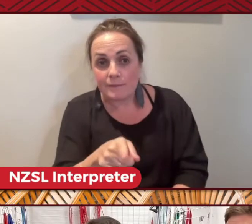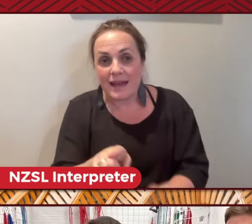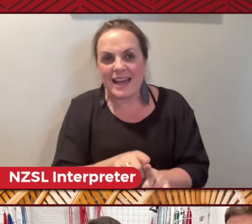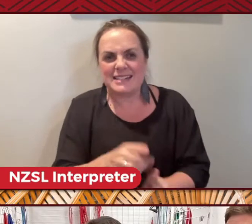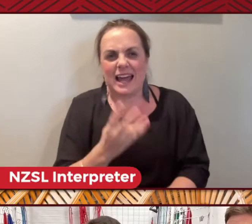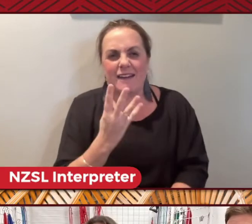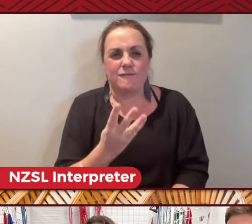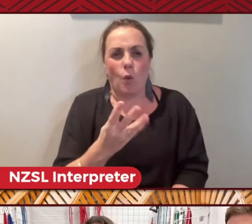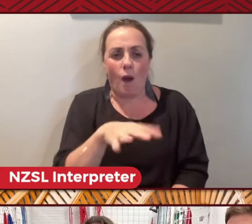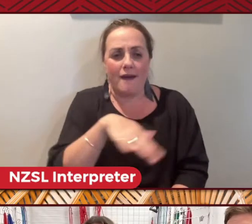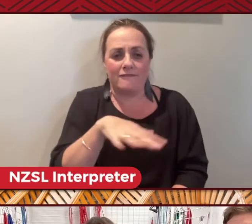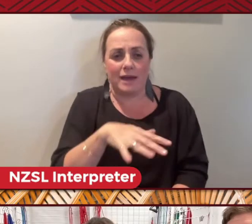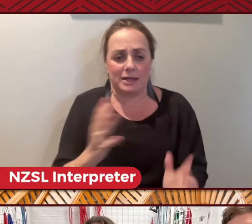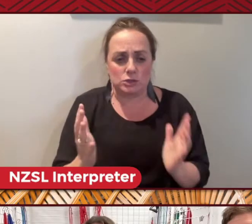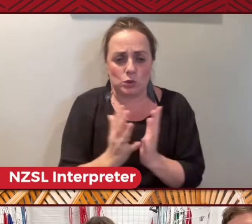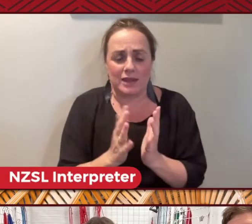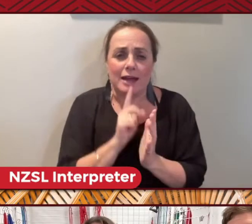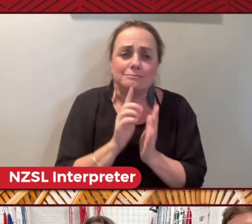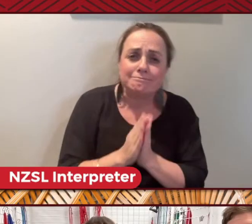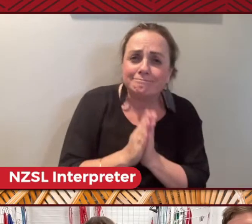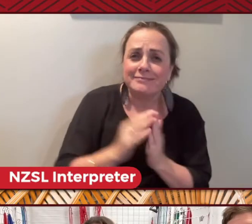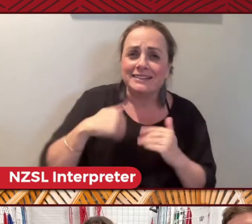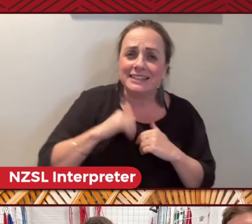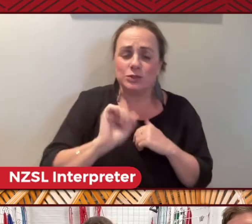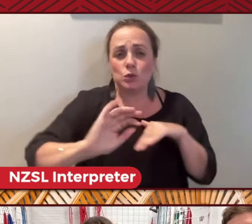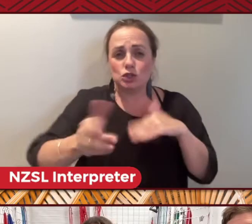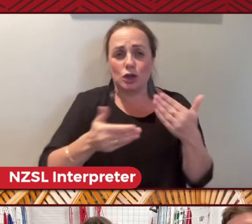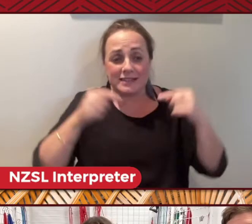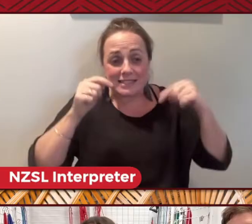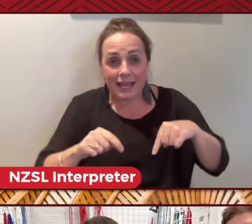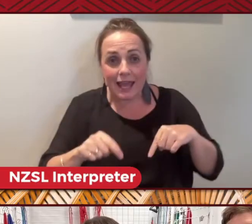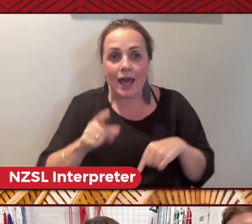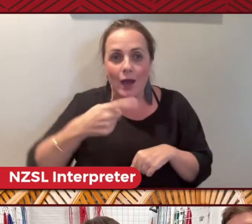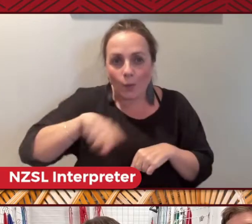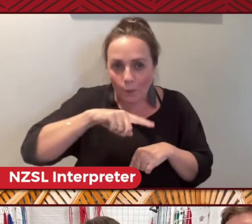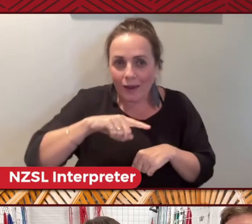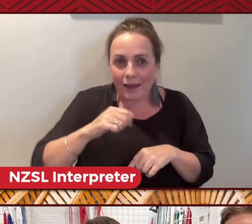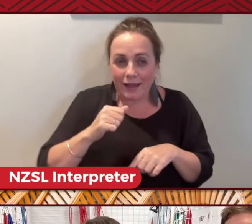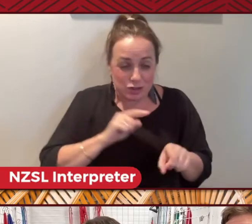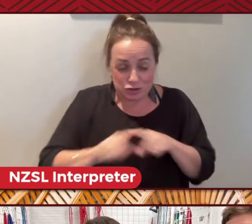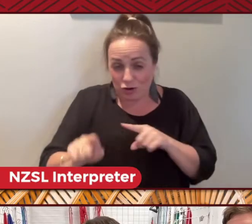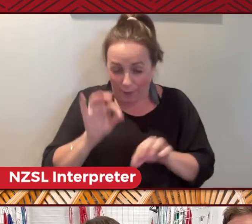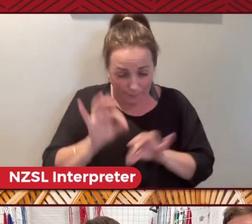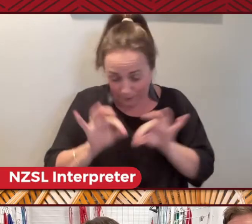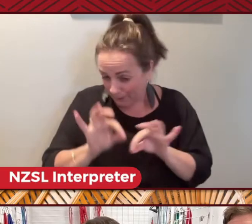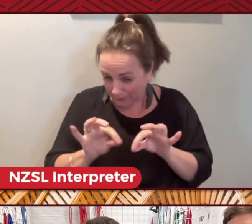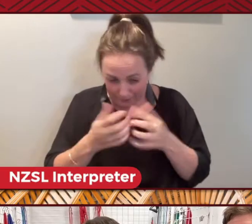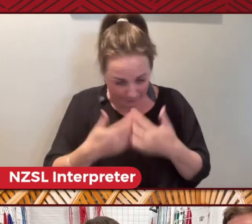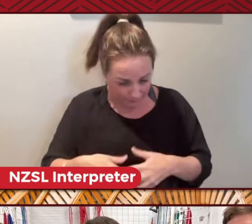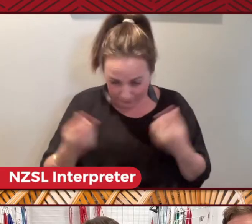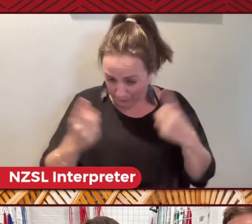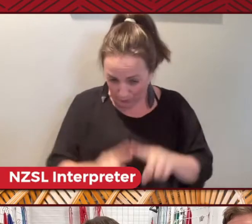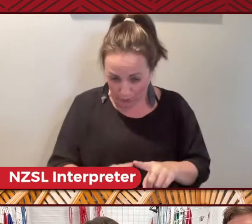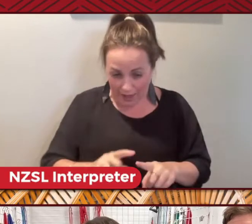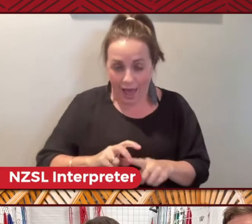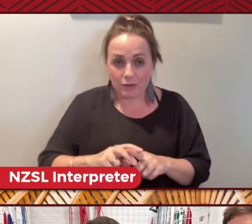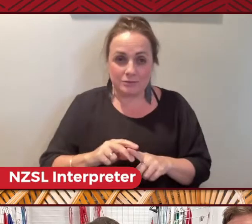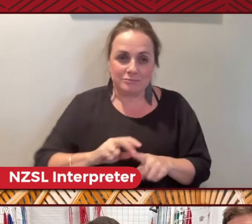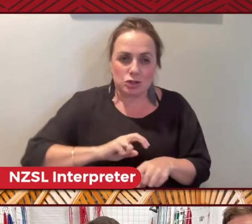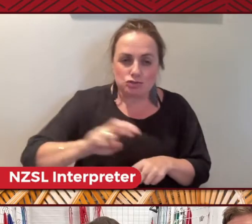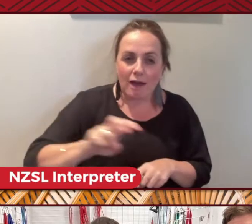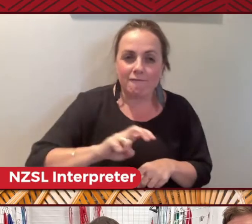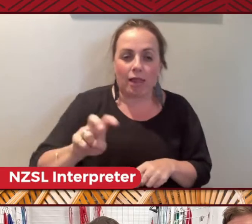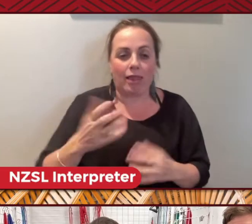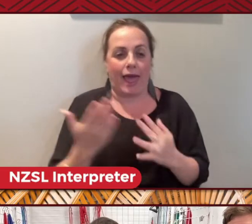getting together and going, we really need your services here. And then we make as much as we can the travel and